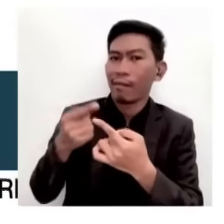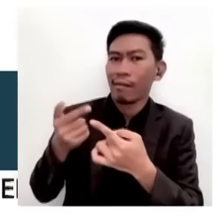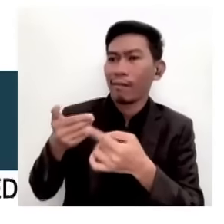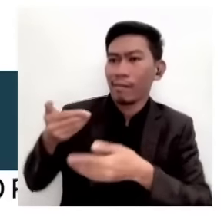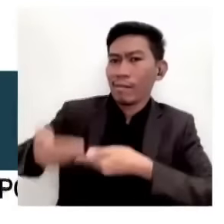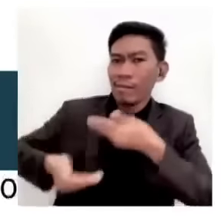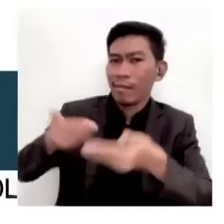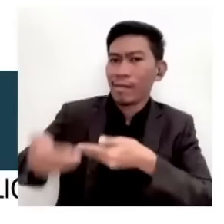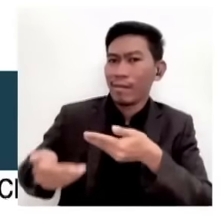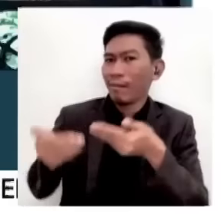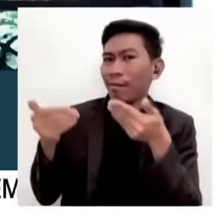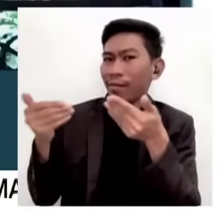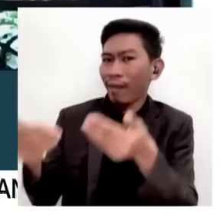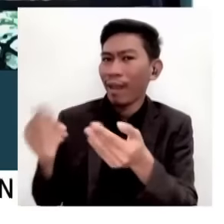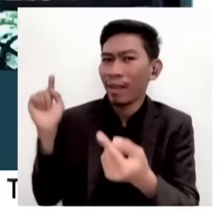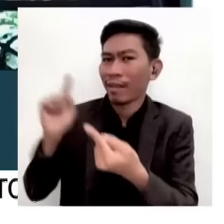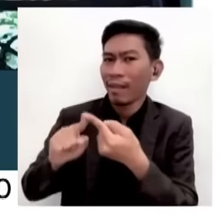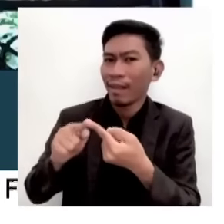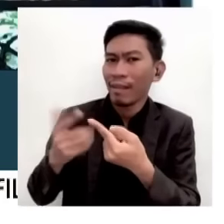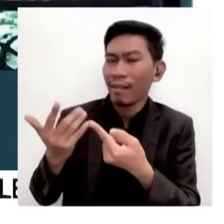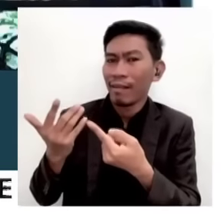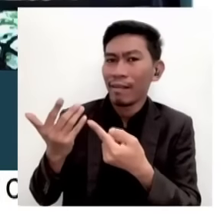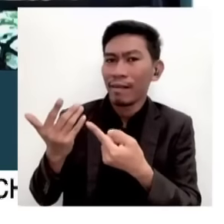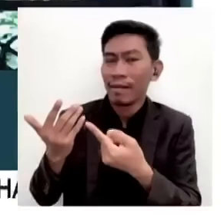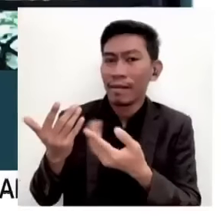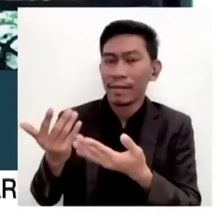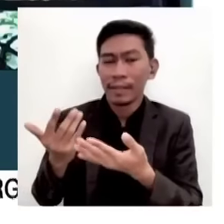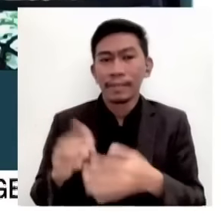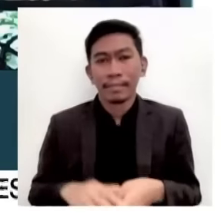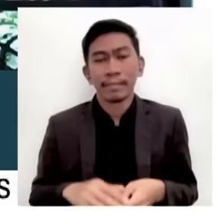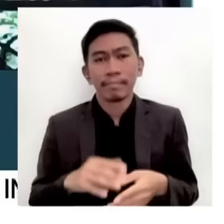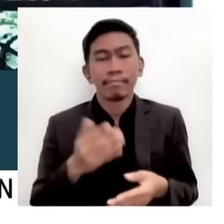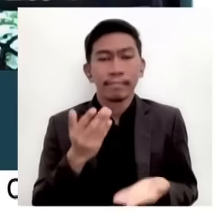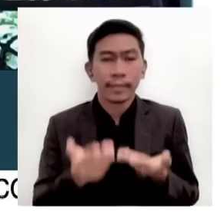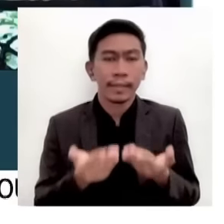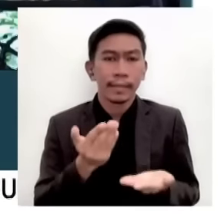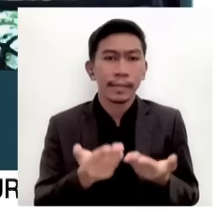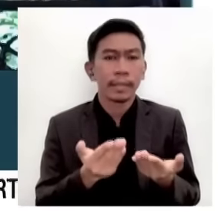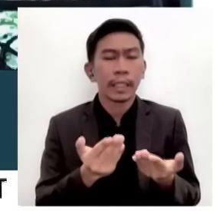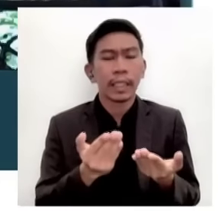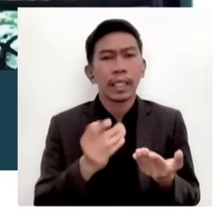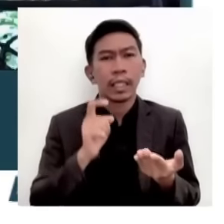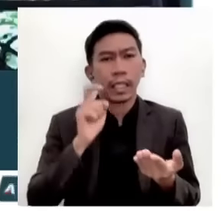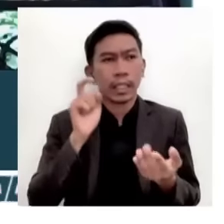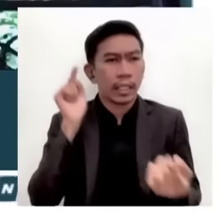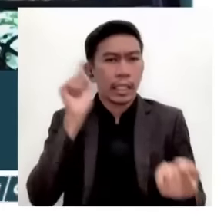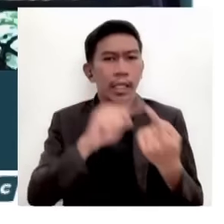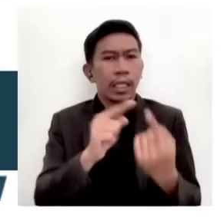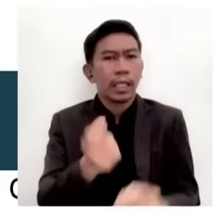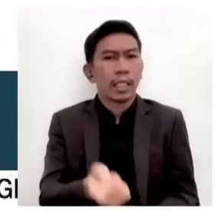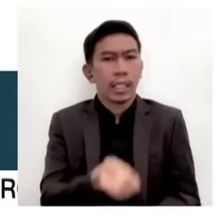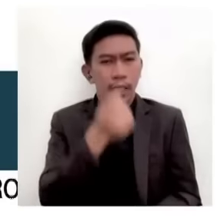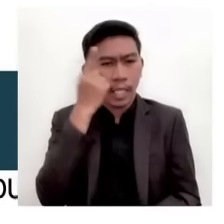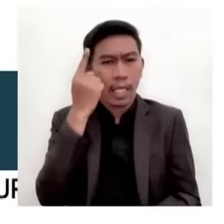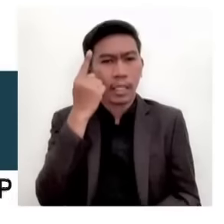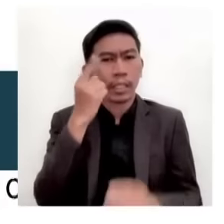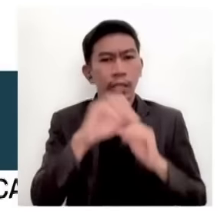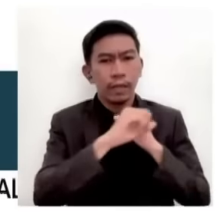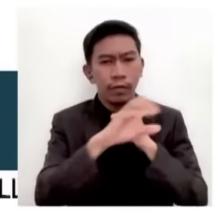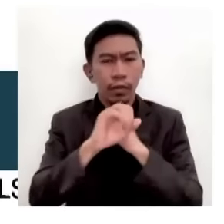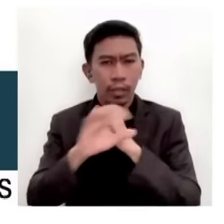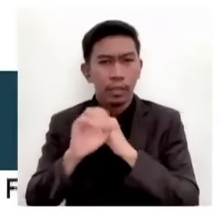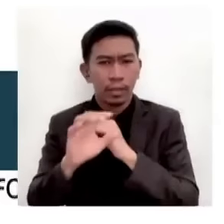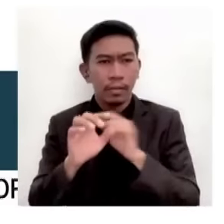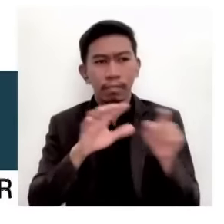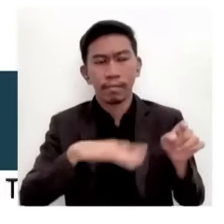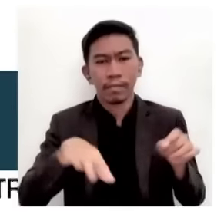Hanggang siguro sa punto na ma-realize namin yung advocacy. So hanggang dulo, hanggang magkaroon talaga ng separate at